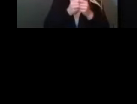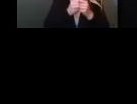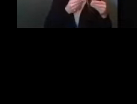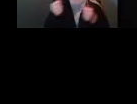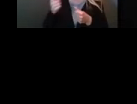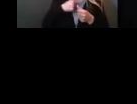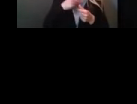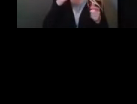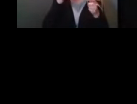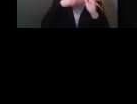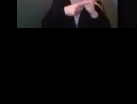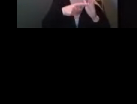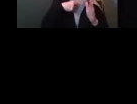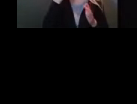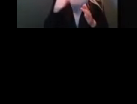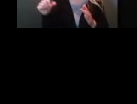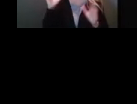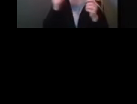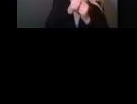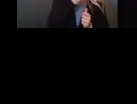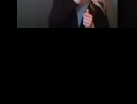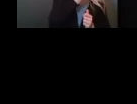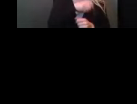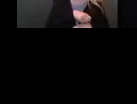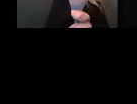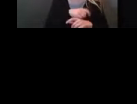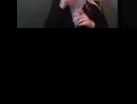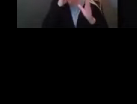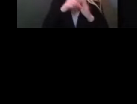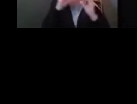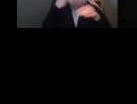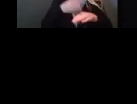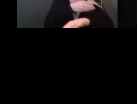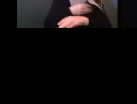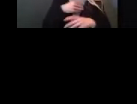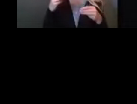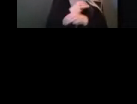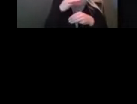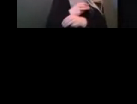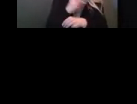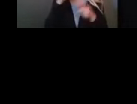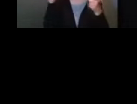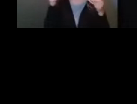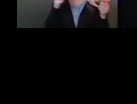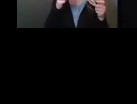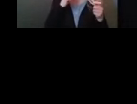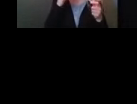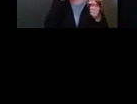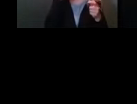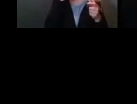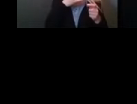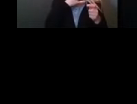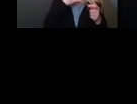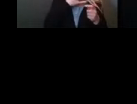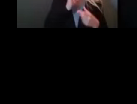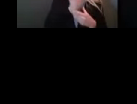green. We also see no improvements in math. So as a control to see whether the intervention was